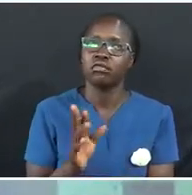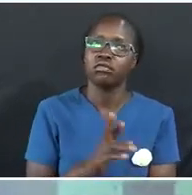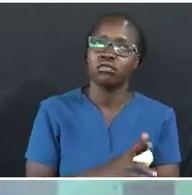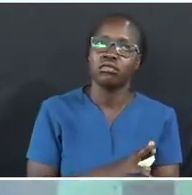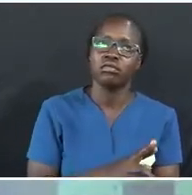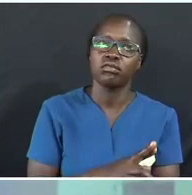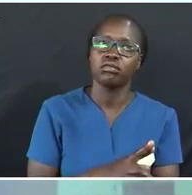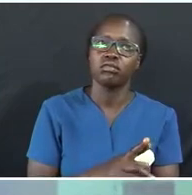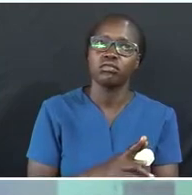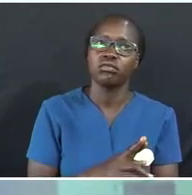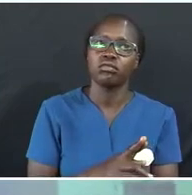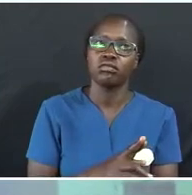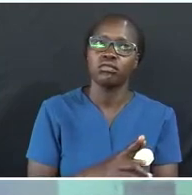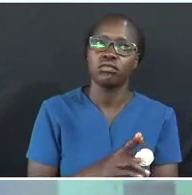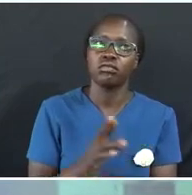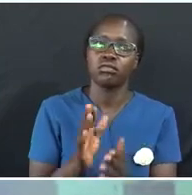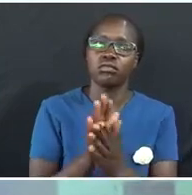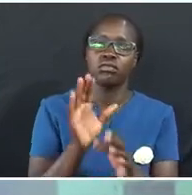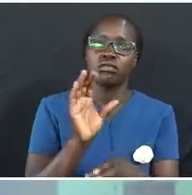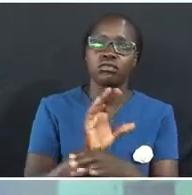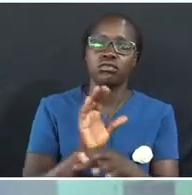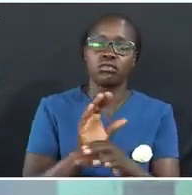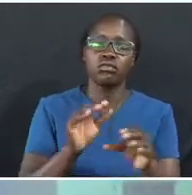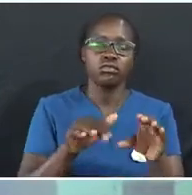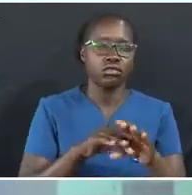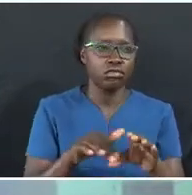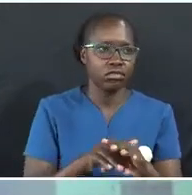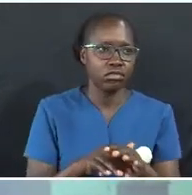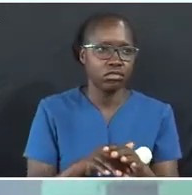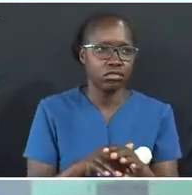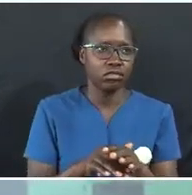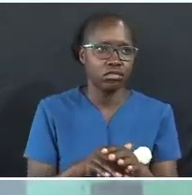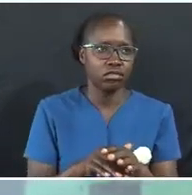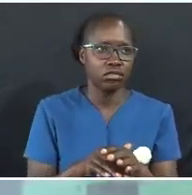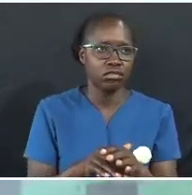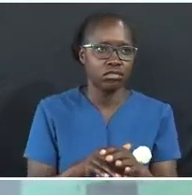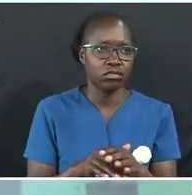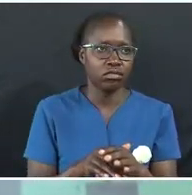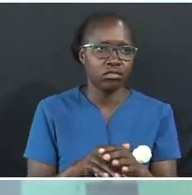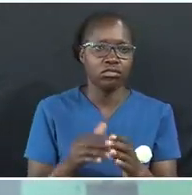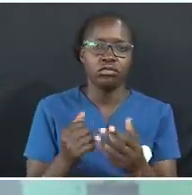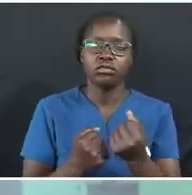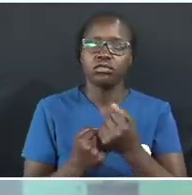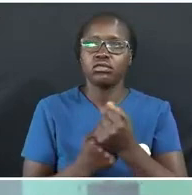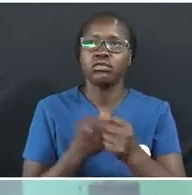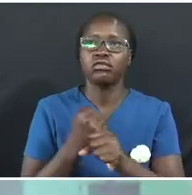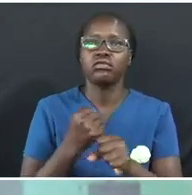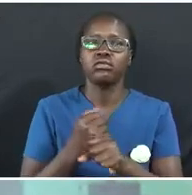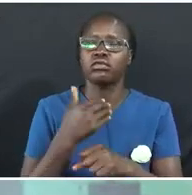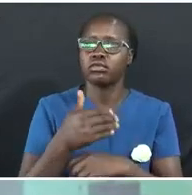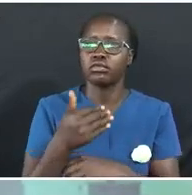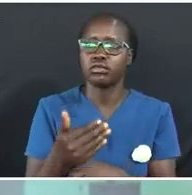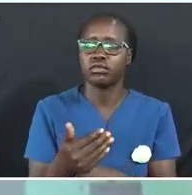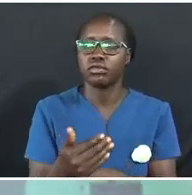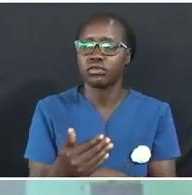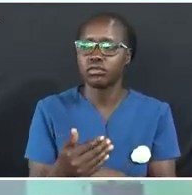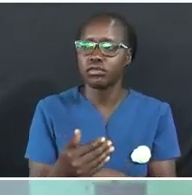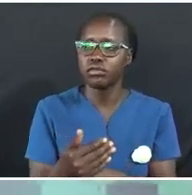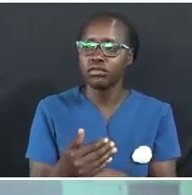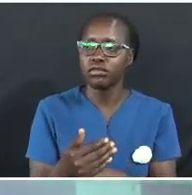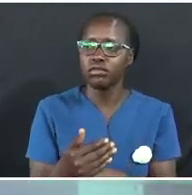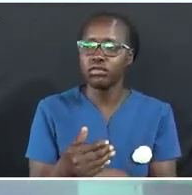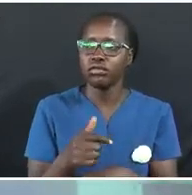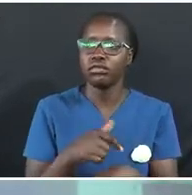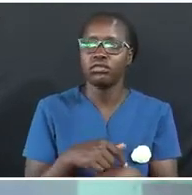a contribution as Newlife church members. Apart from supporting the work of God always in tithes and offerings, when